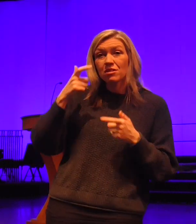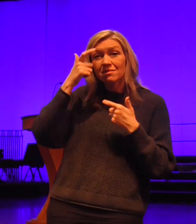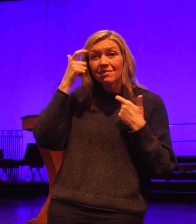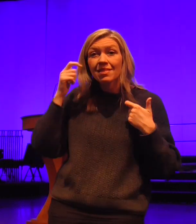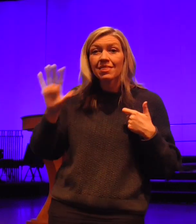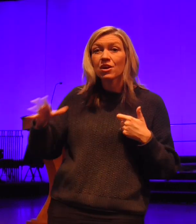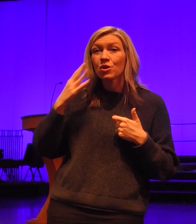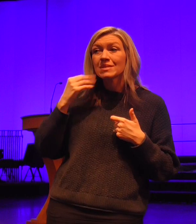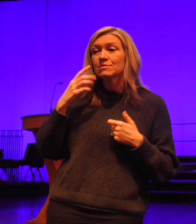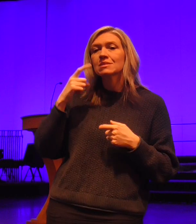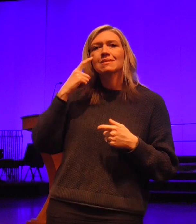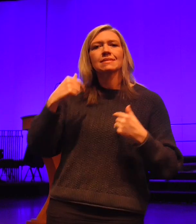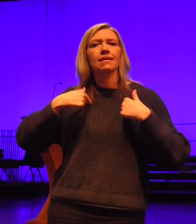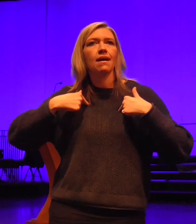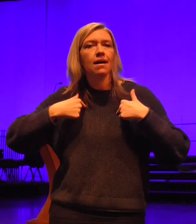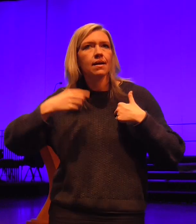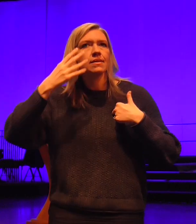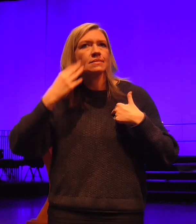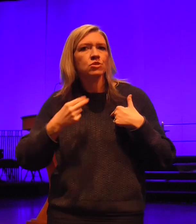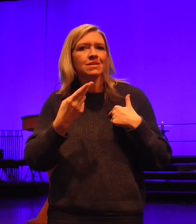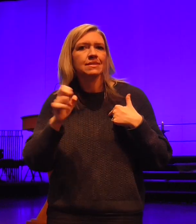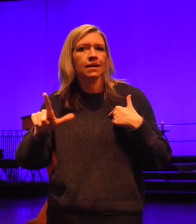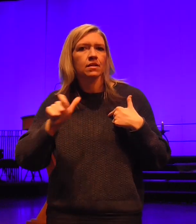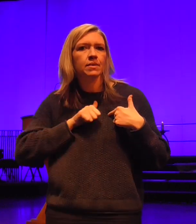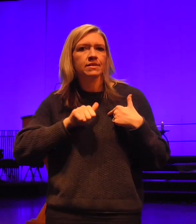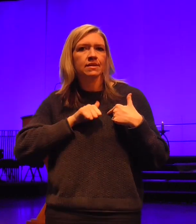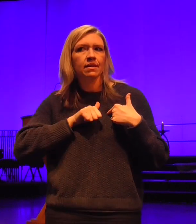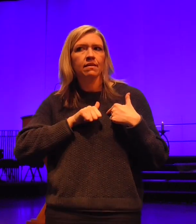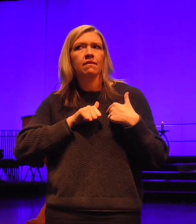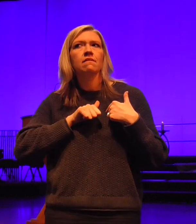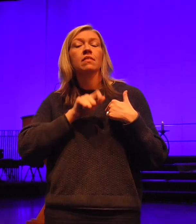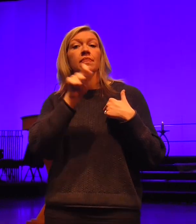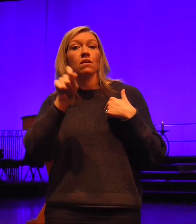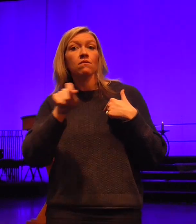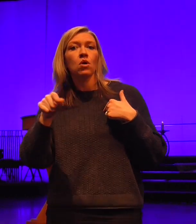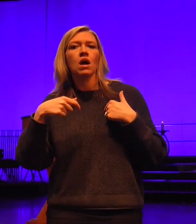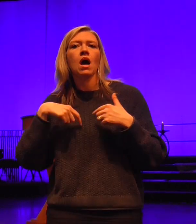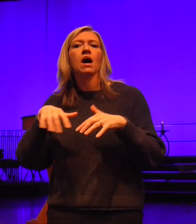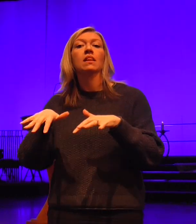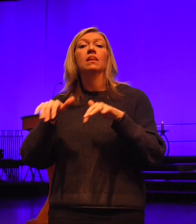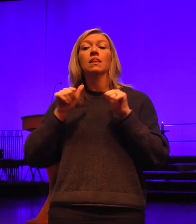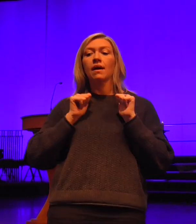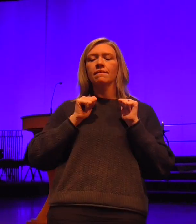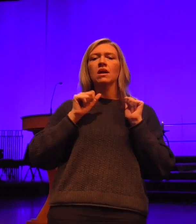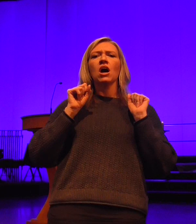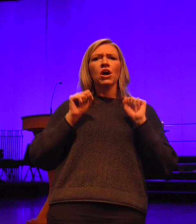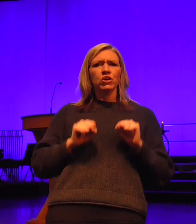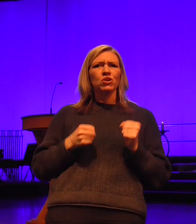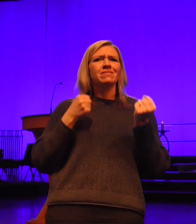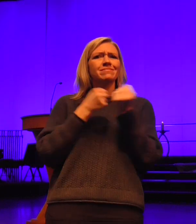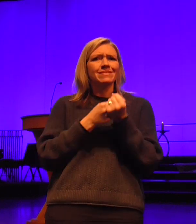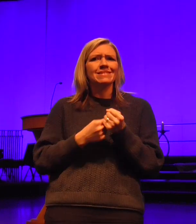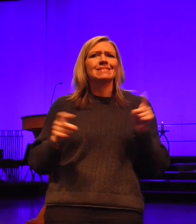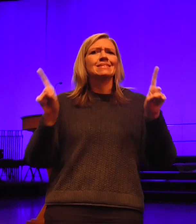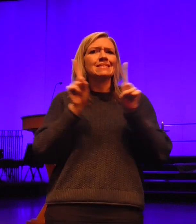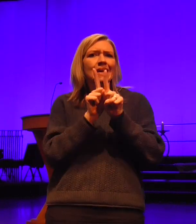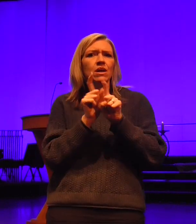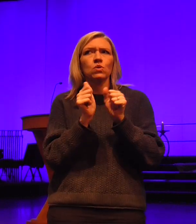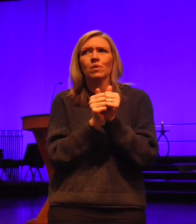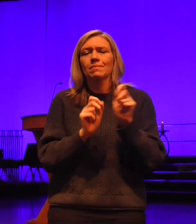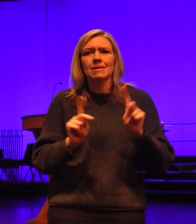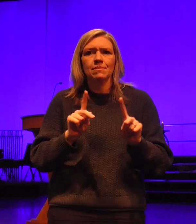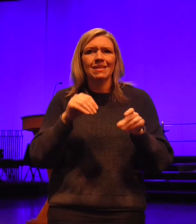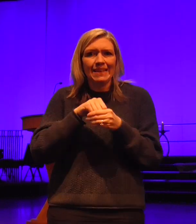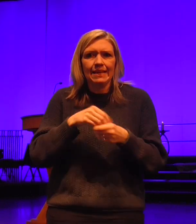I've walked through hell myself. And therefore, as I've stepped out of it, I can stand with people in hell who are